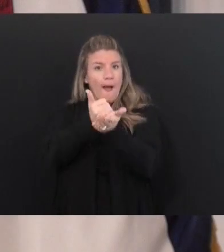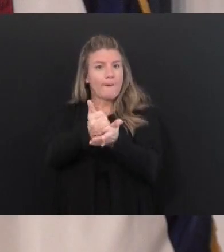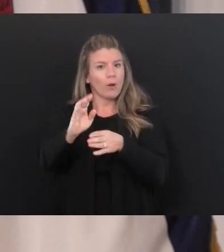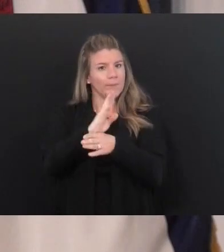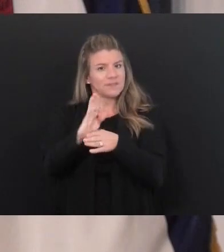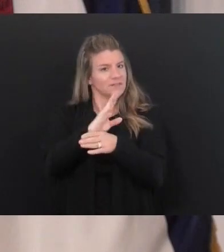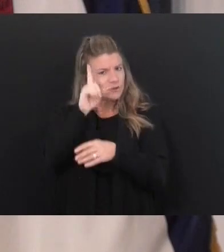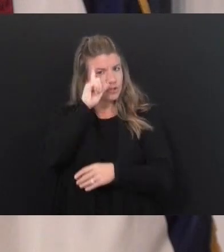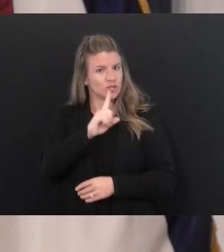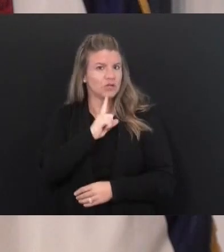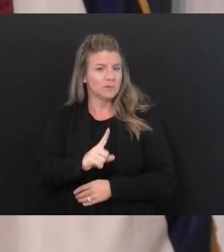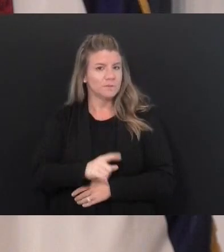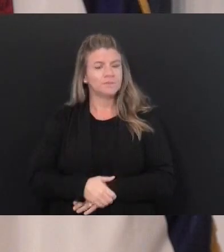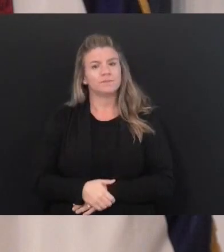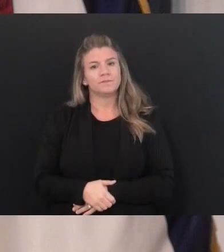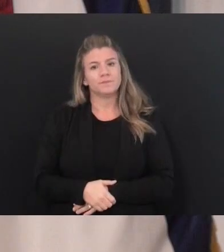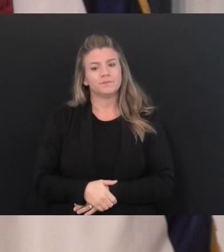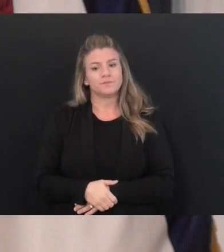So